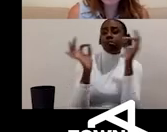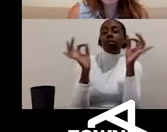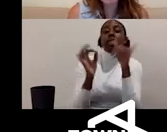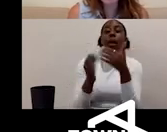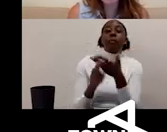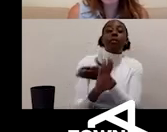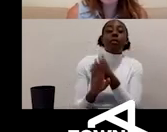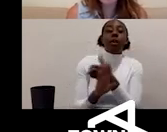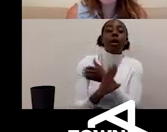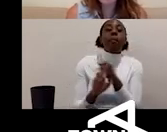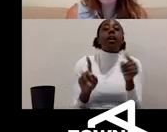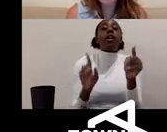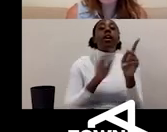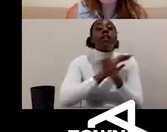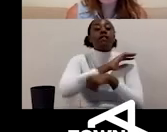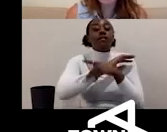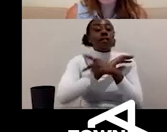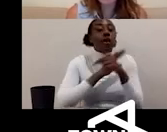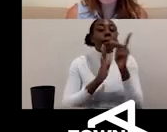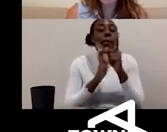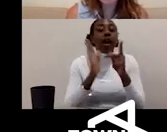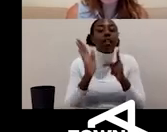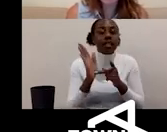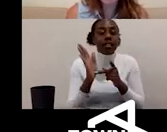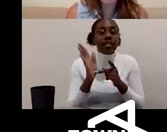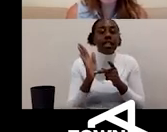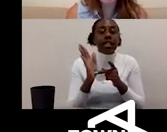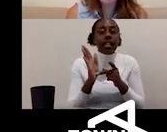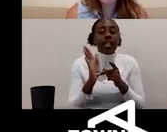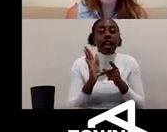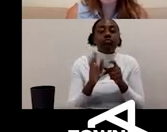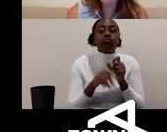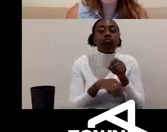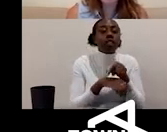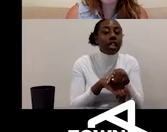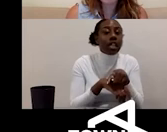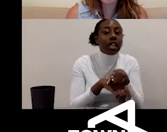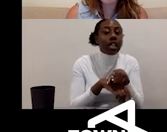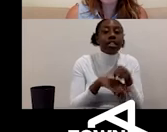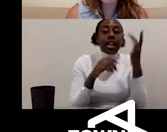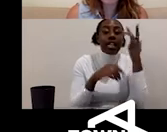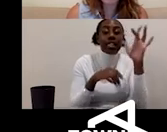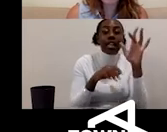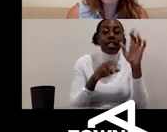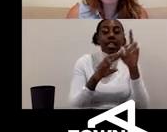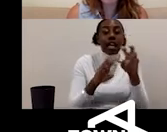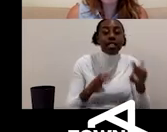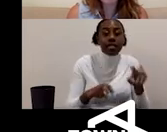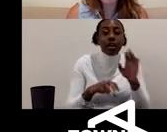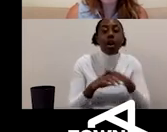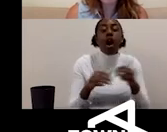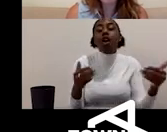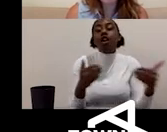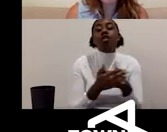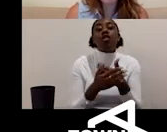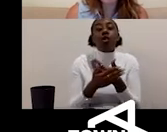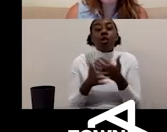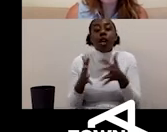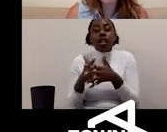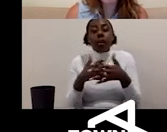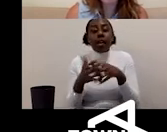foreign policy basically leaks an FBI intelligence assessment on a new domestic terrorism category